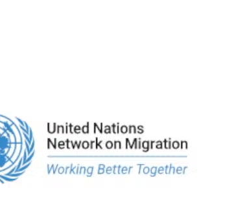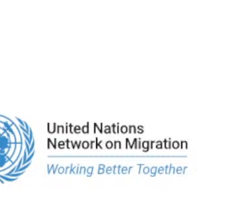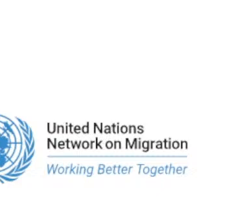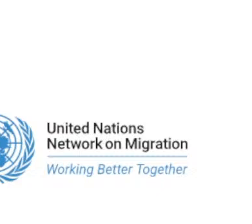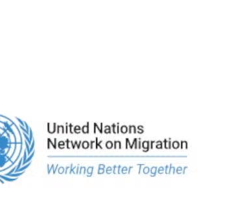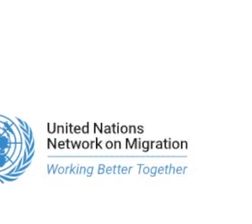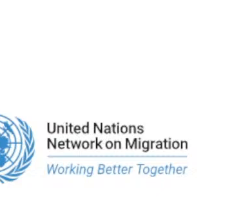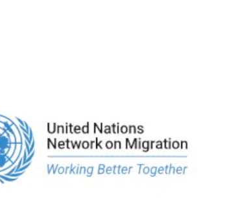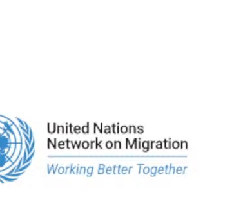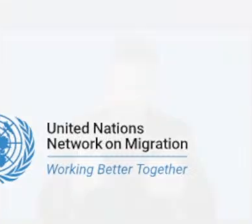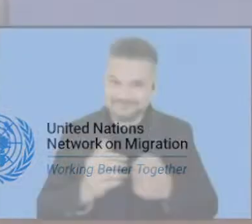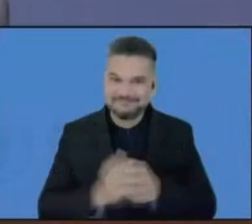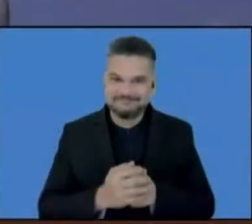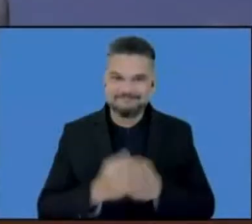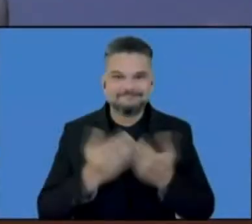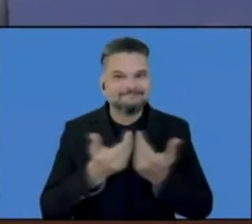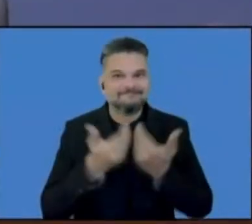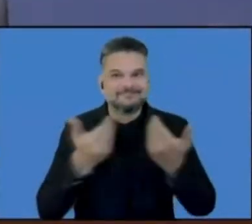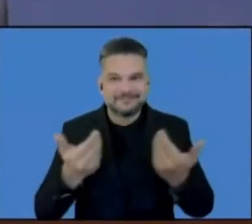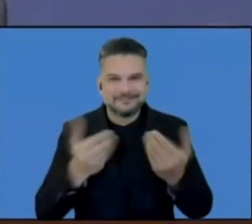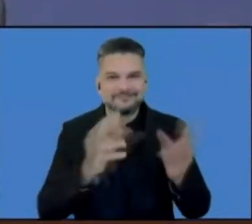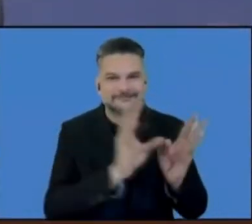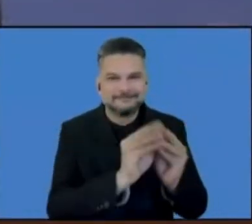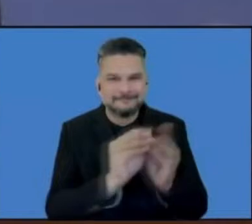call this meeting to order.